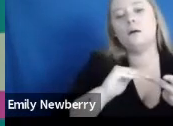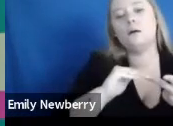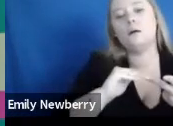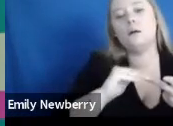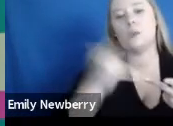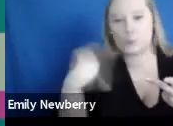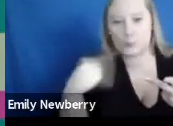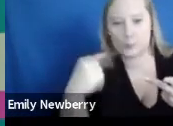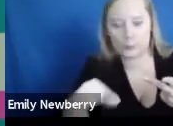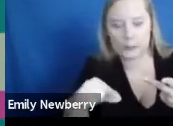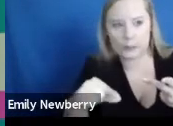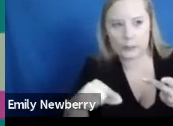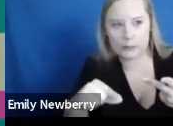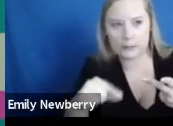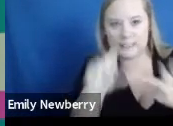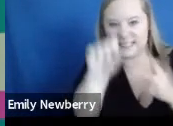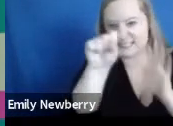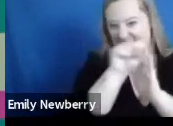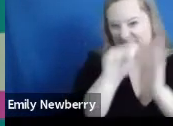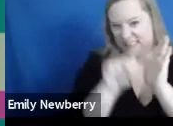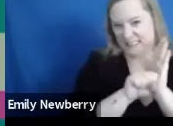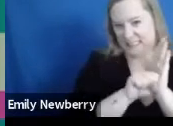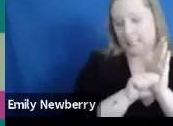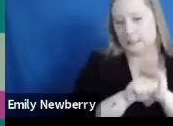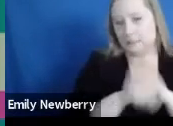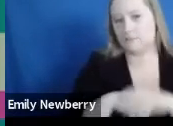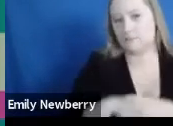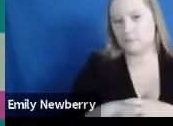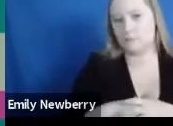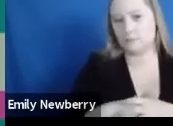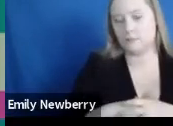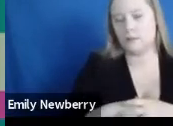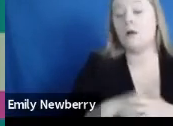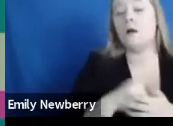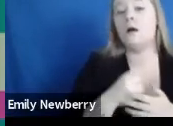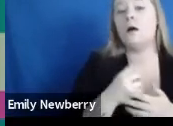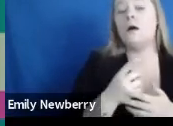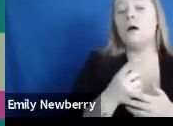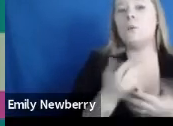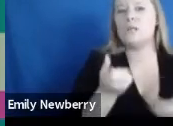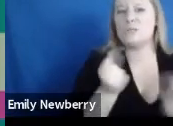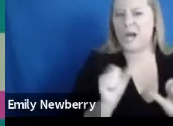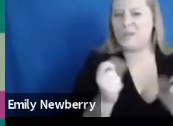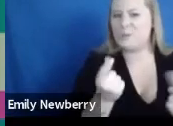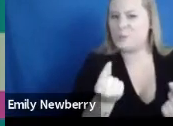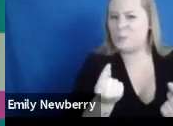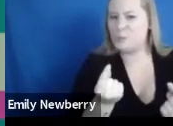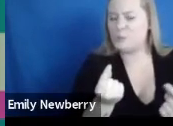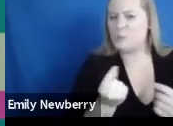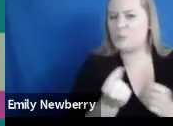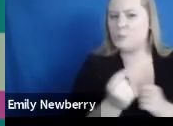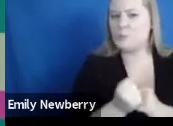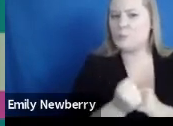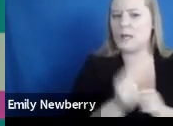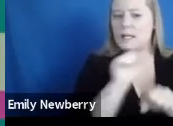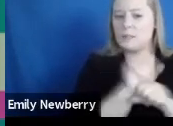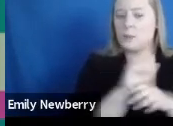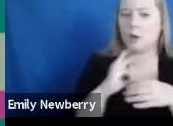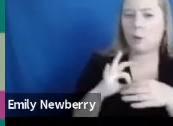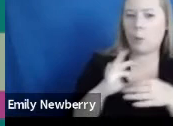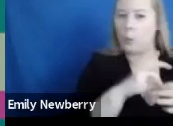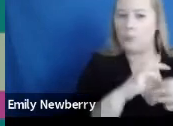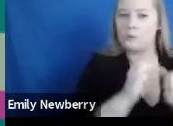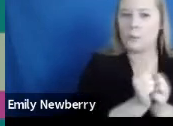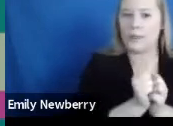is the state lands. One thing that we try and do with this is work closely with the well